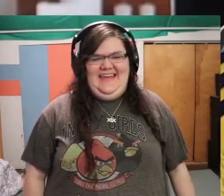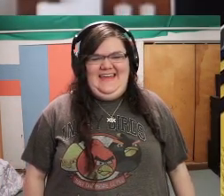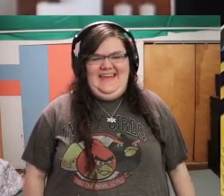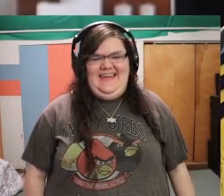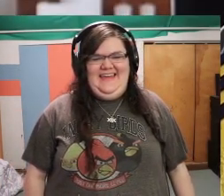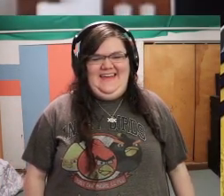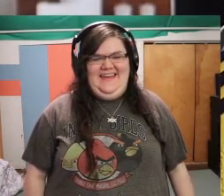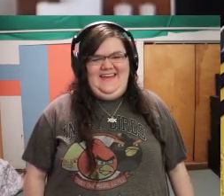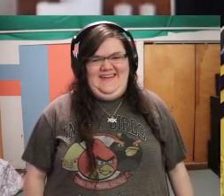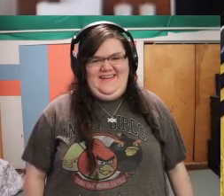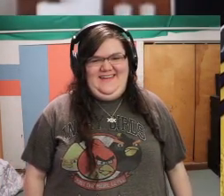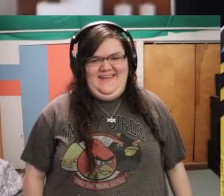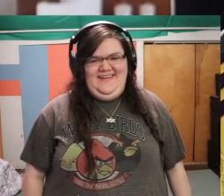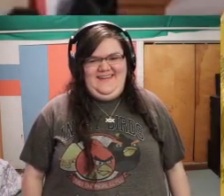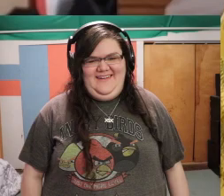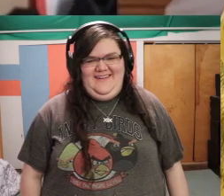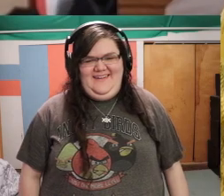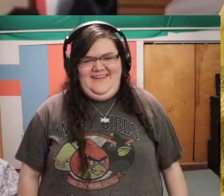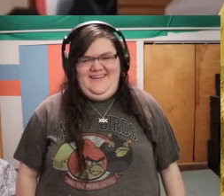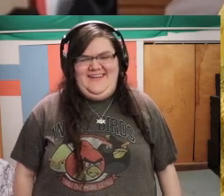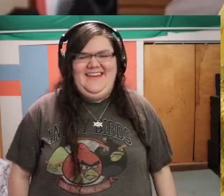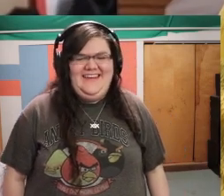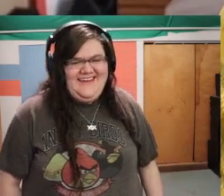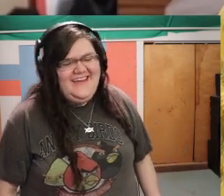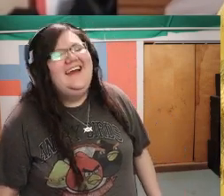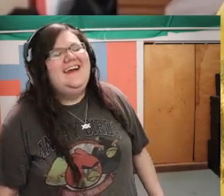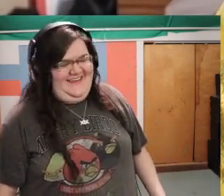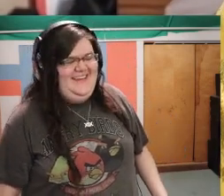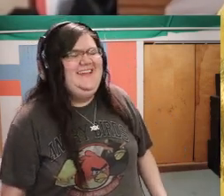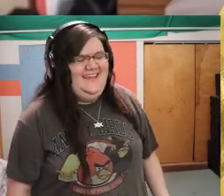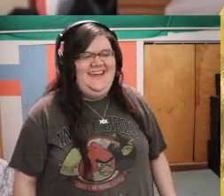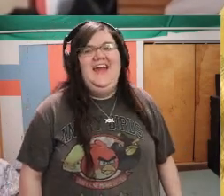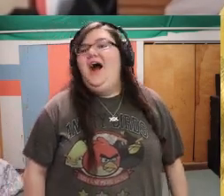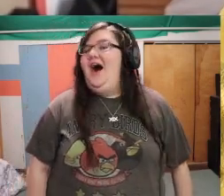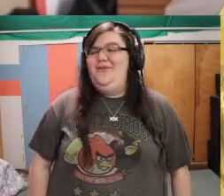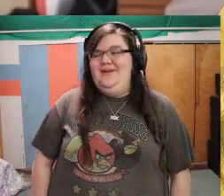I instantly went into depression.